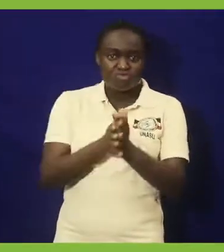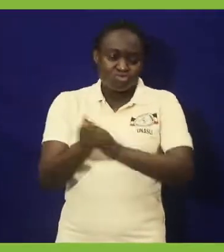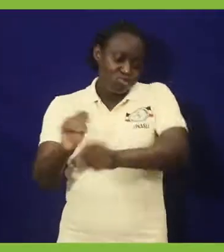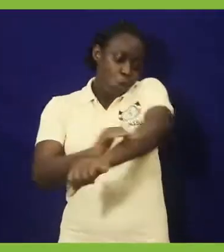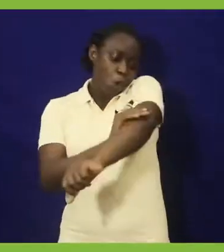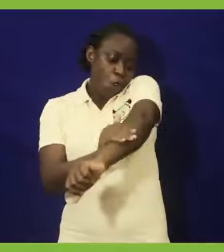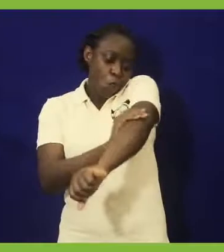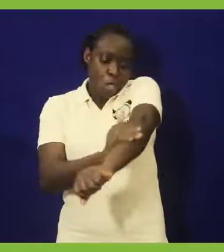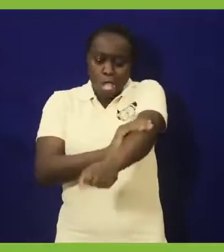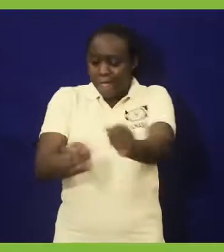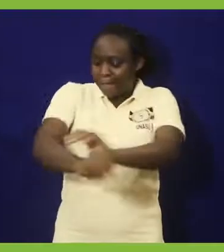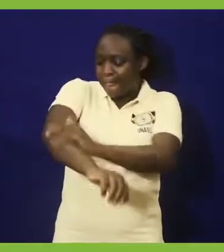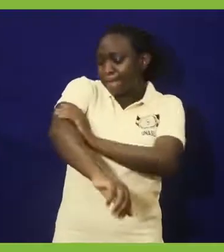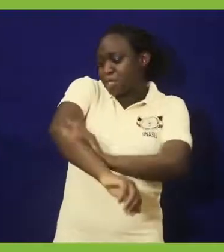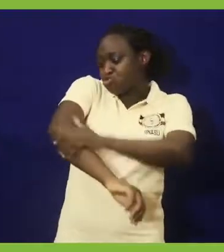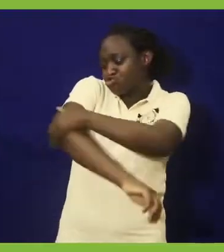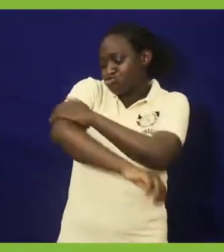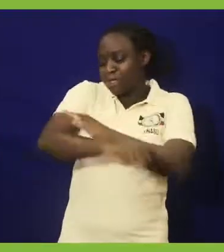some creams,